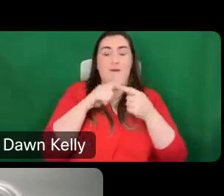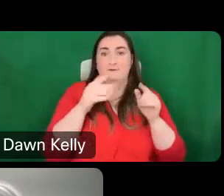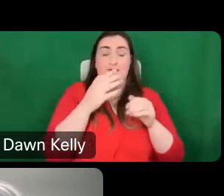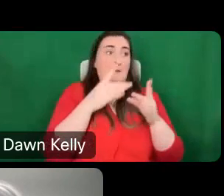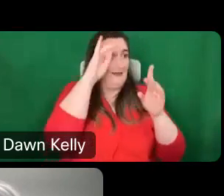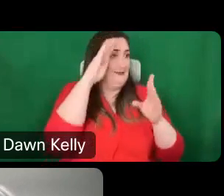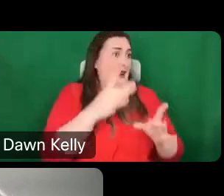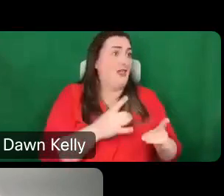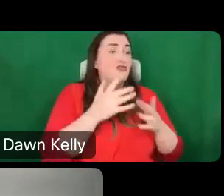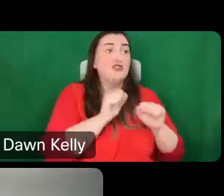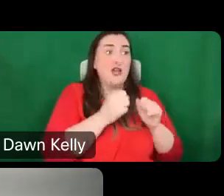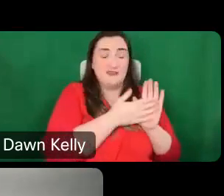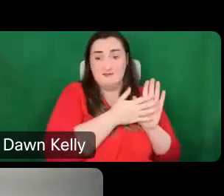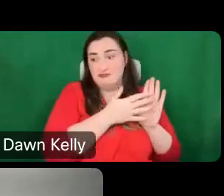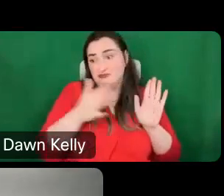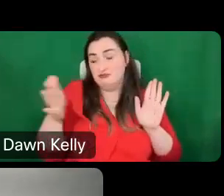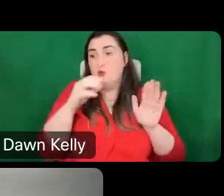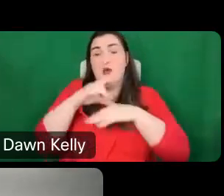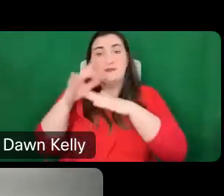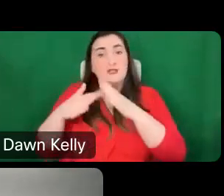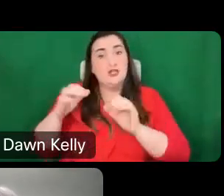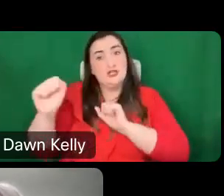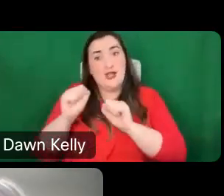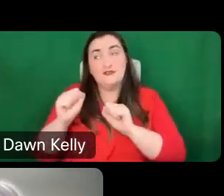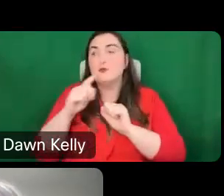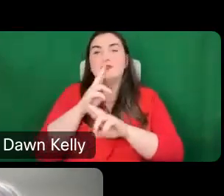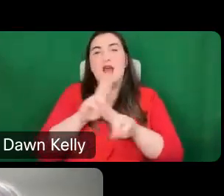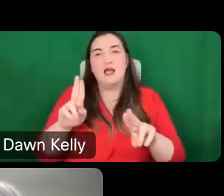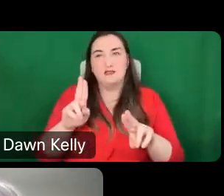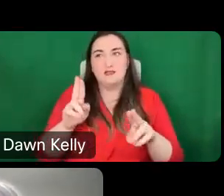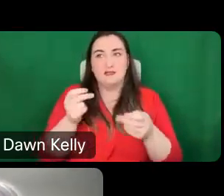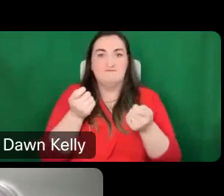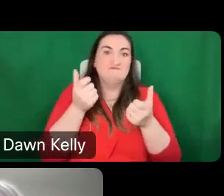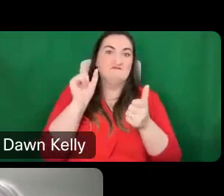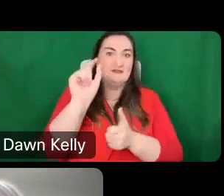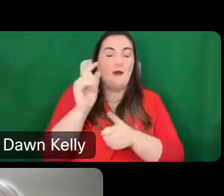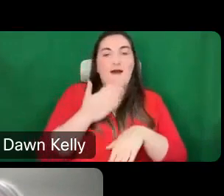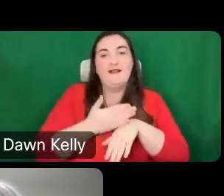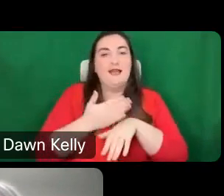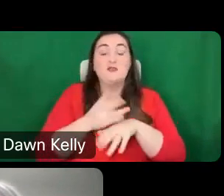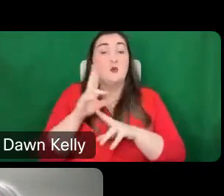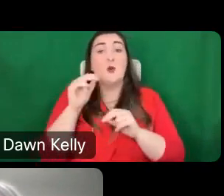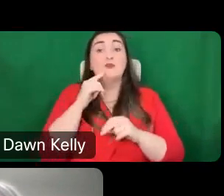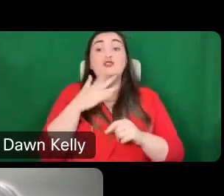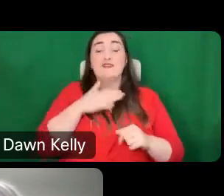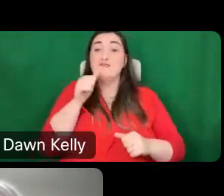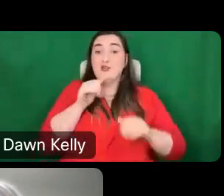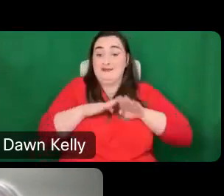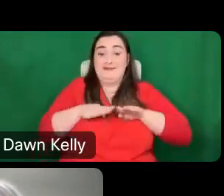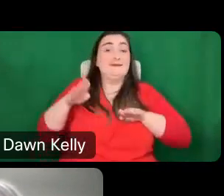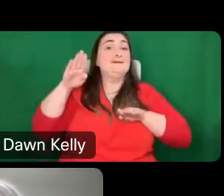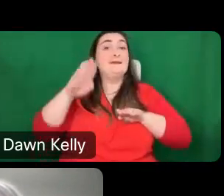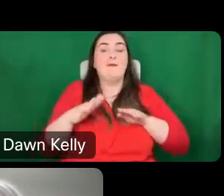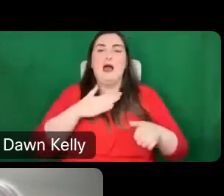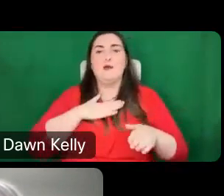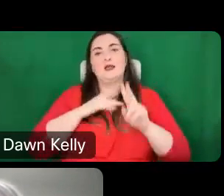mental health through to hospital services and so on. So it's not an insignificant task. but it's only the first step in it. And you know, I'd like to